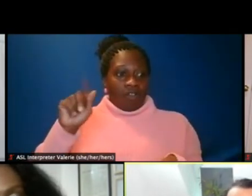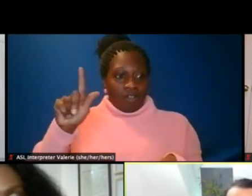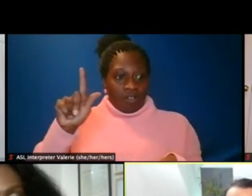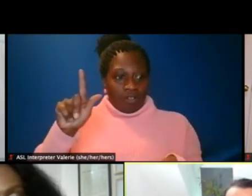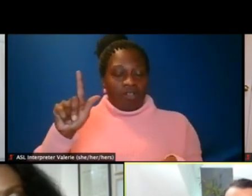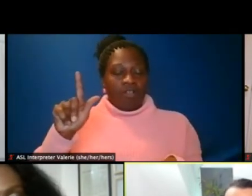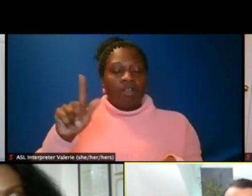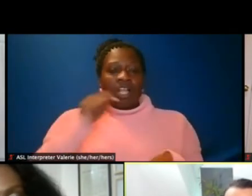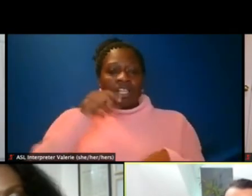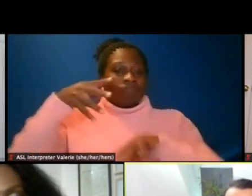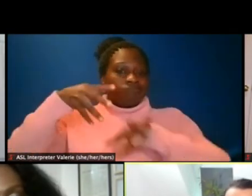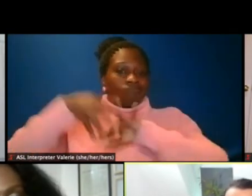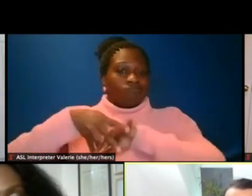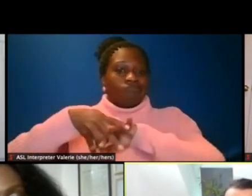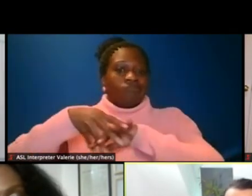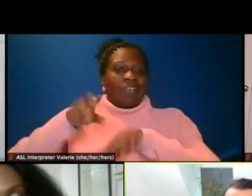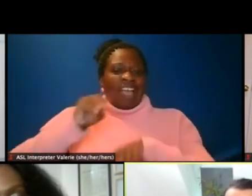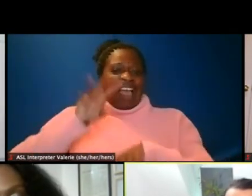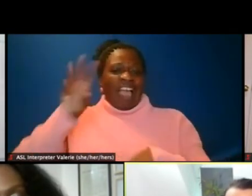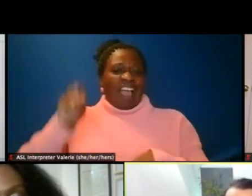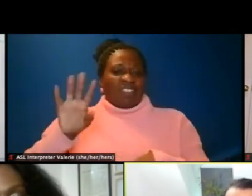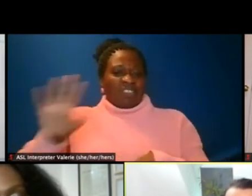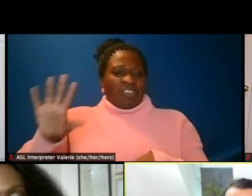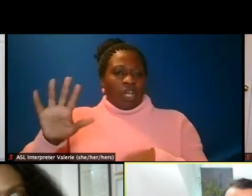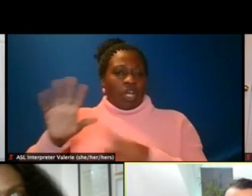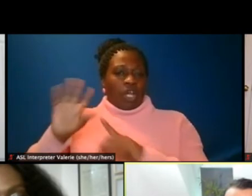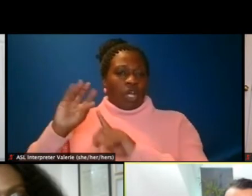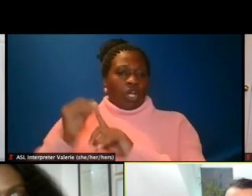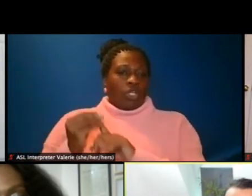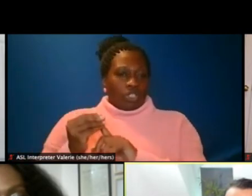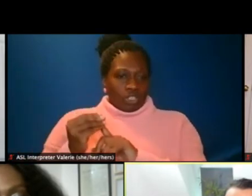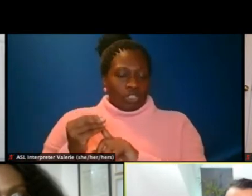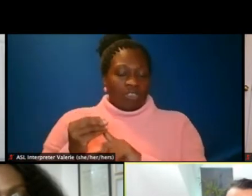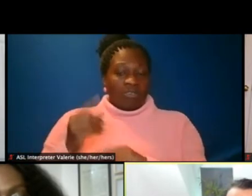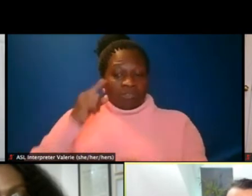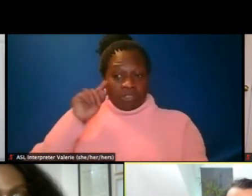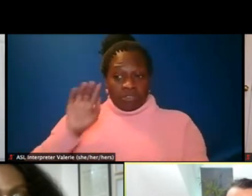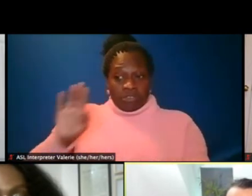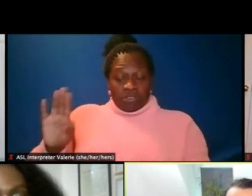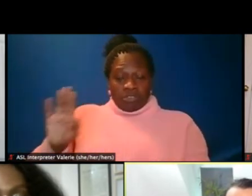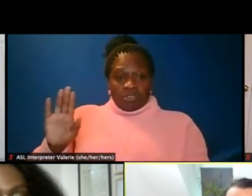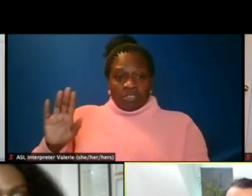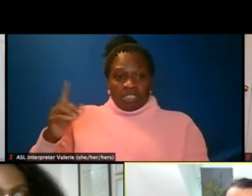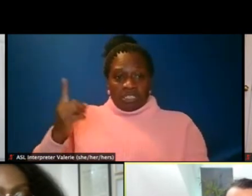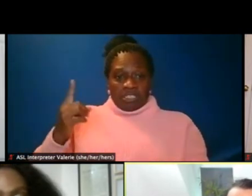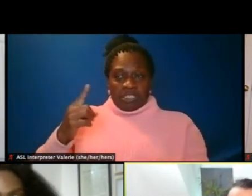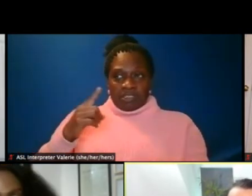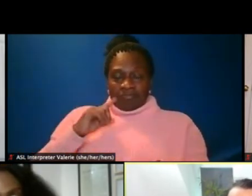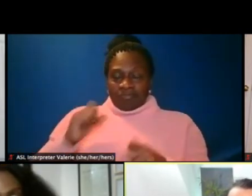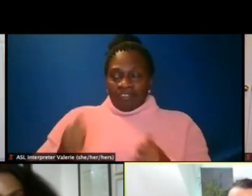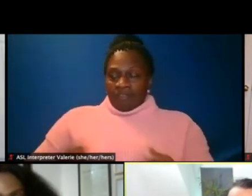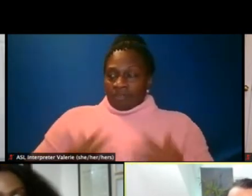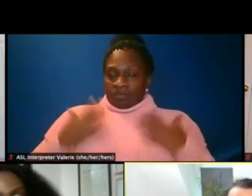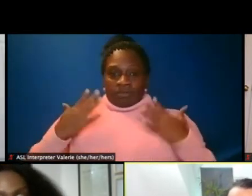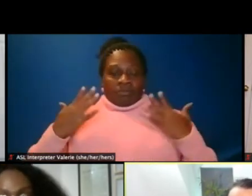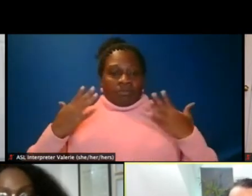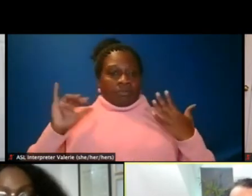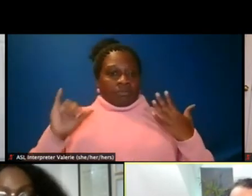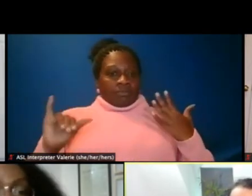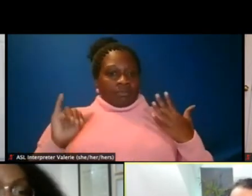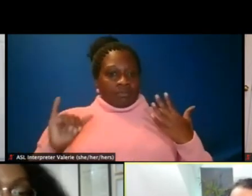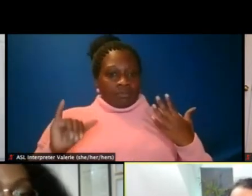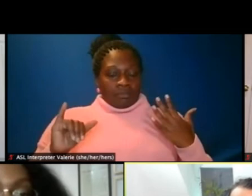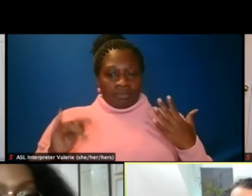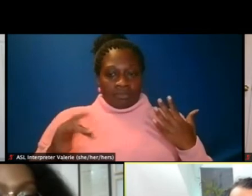in African culture. And ancestrality for her is something that's very living, and it's especially